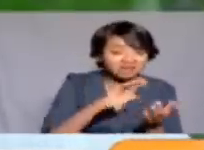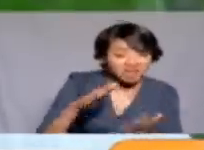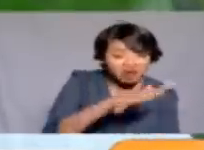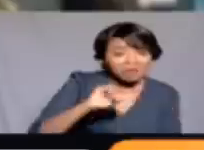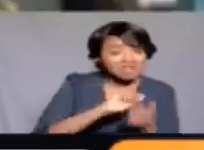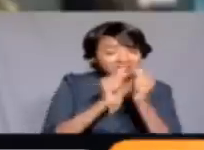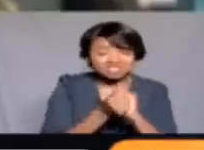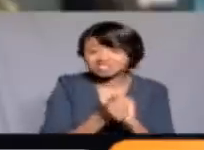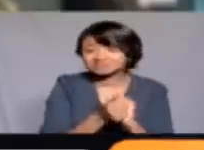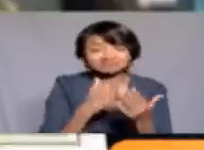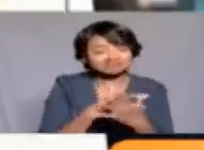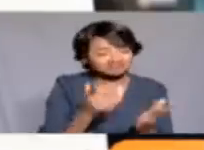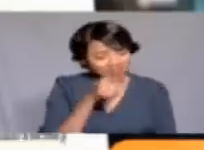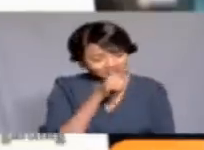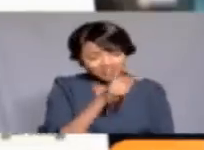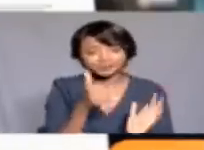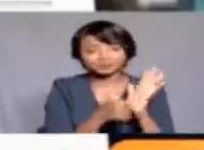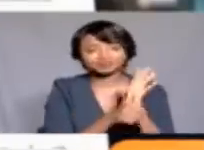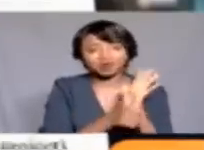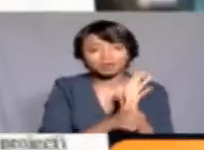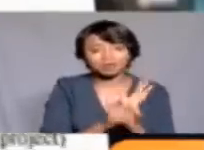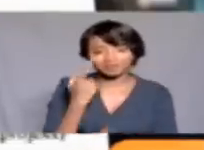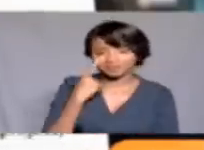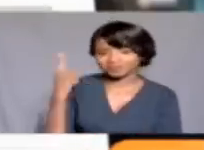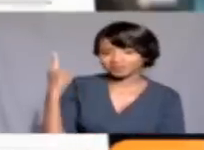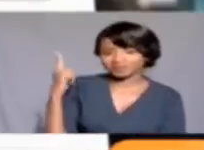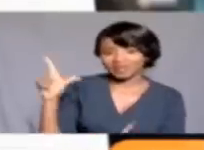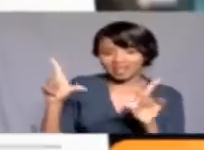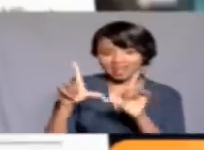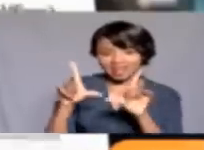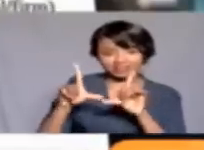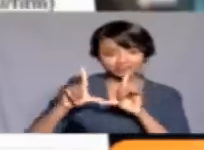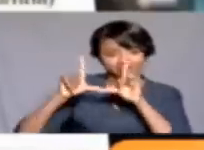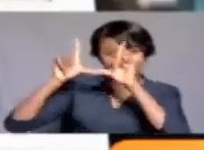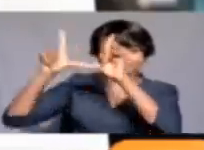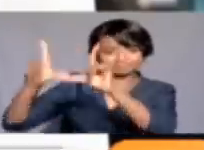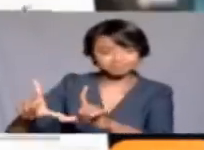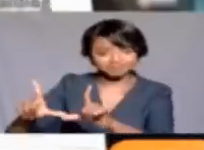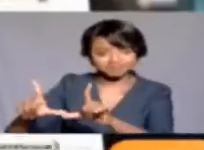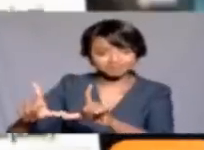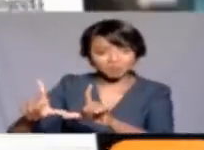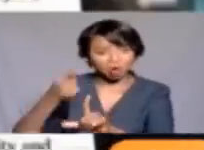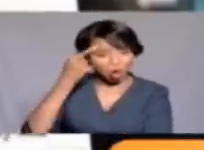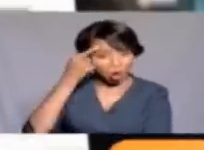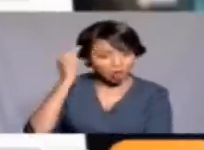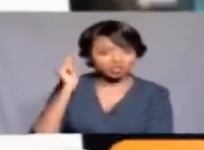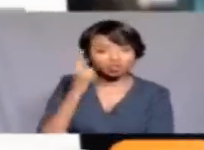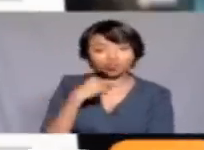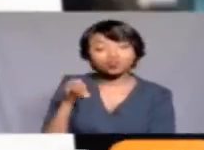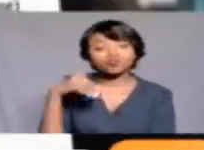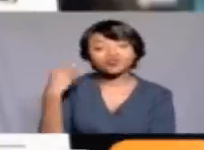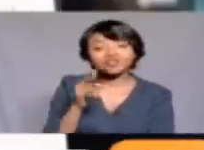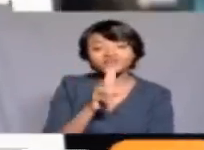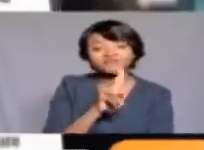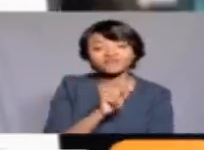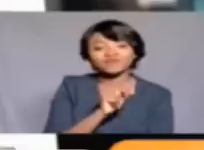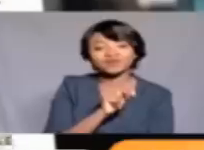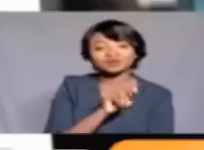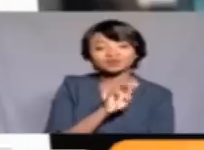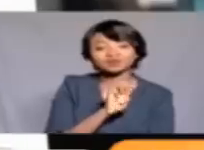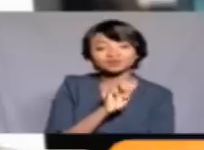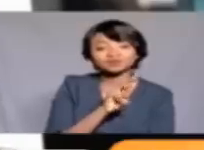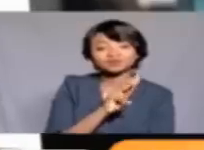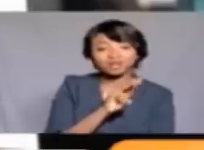else. The original license for the sand harvesting was issued by the National Environmental Management Authority